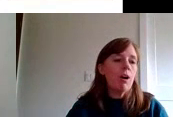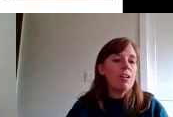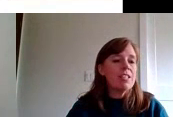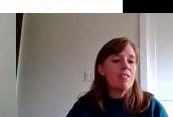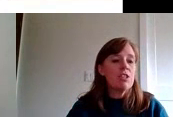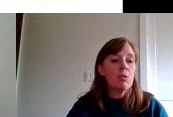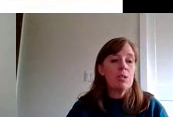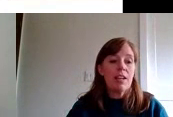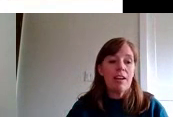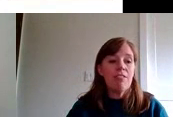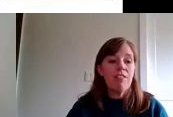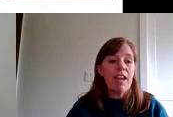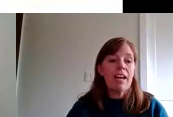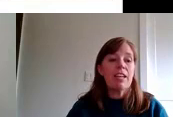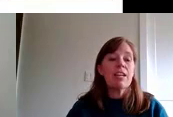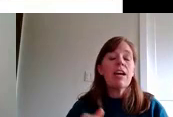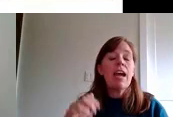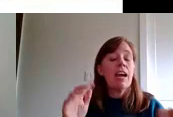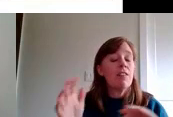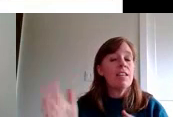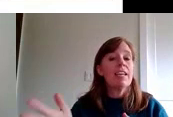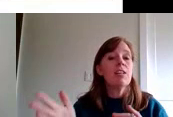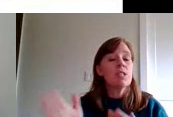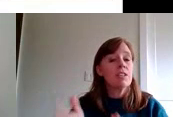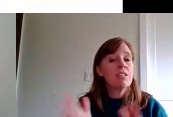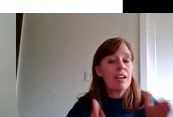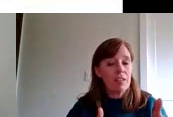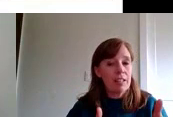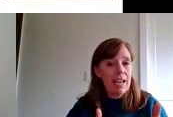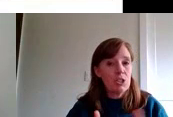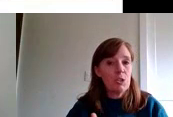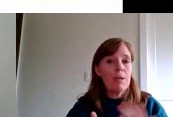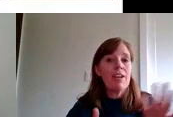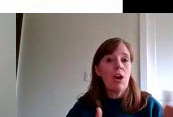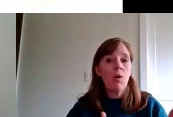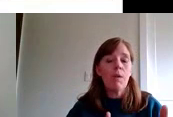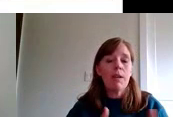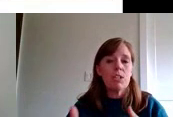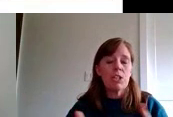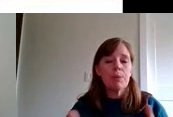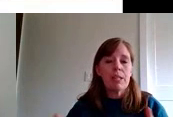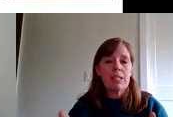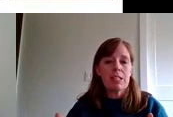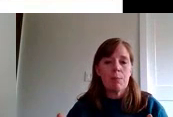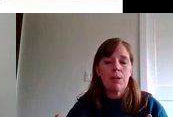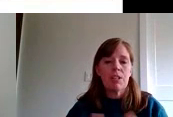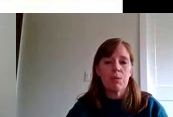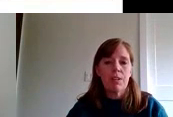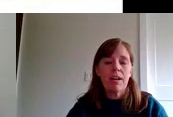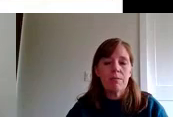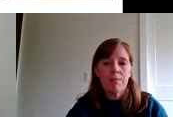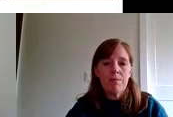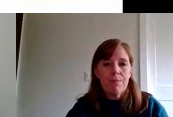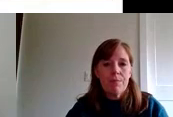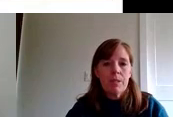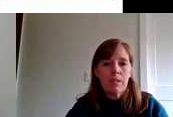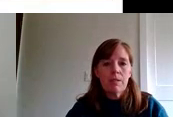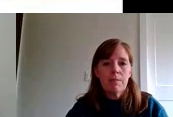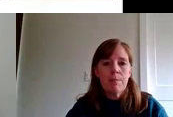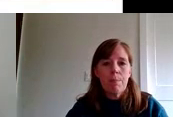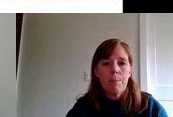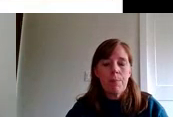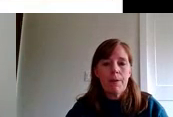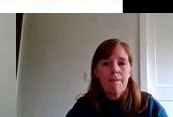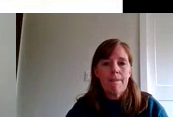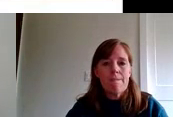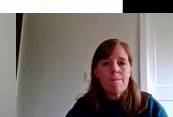see parts of the student's life and taking those skills out of the classroom and home? Like, what's your experience with that?